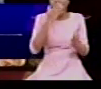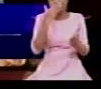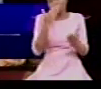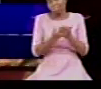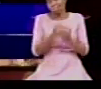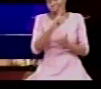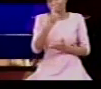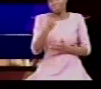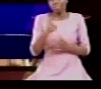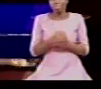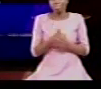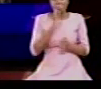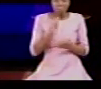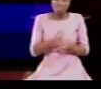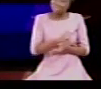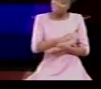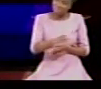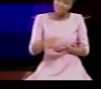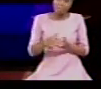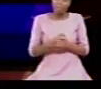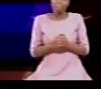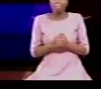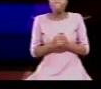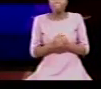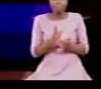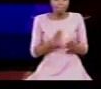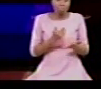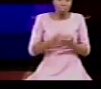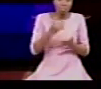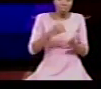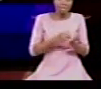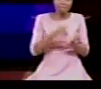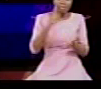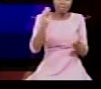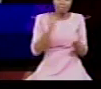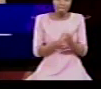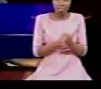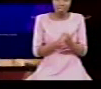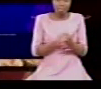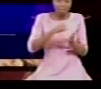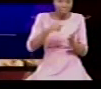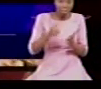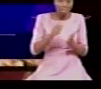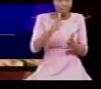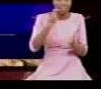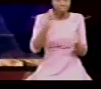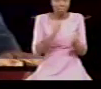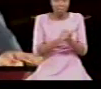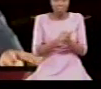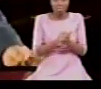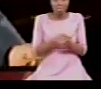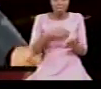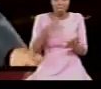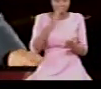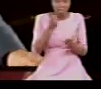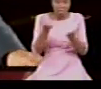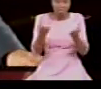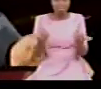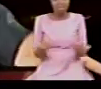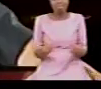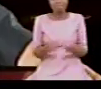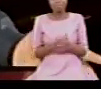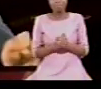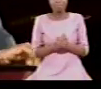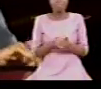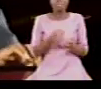sowing. I bought it 10,000, but you bought it 5,000. And you are here now.